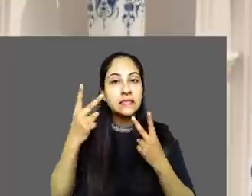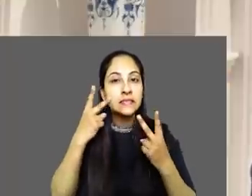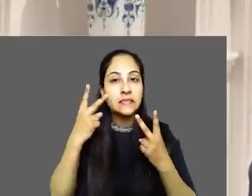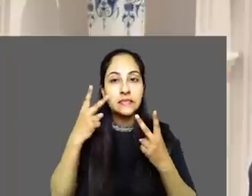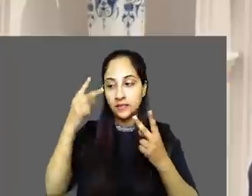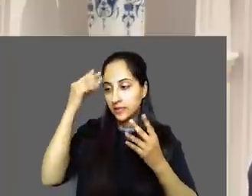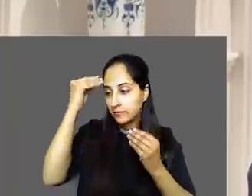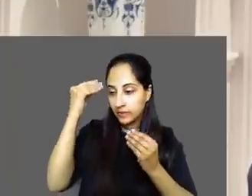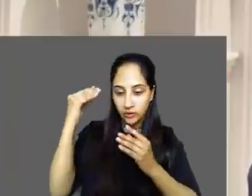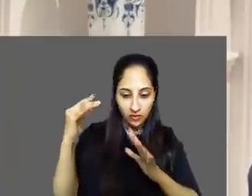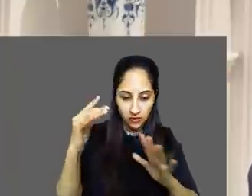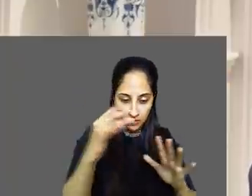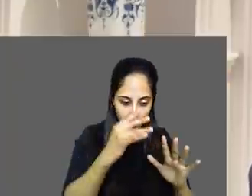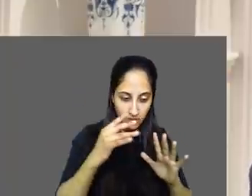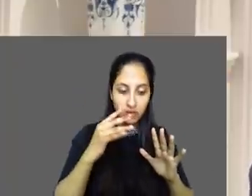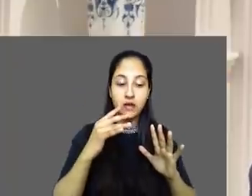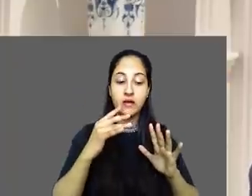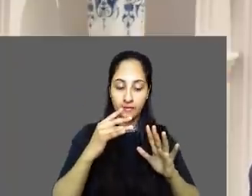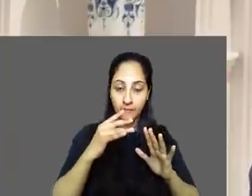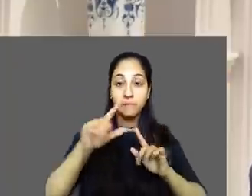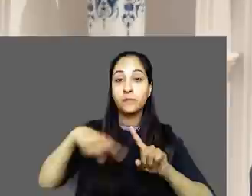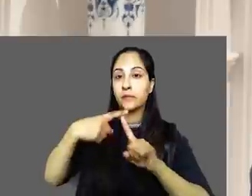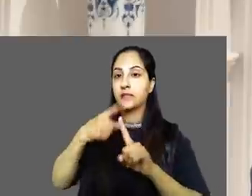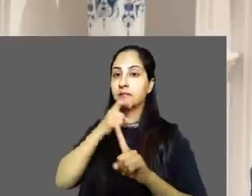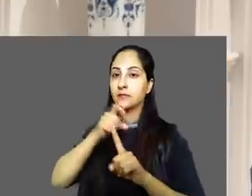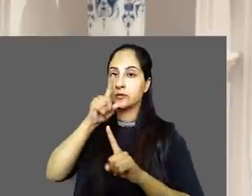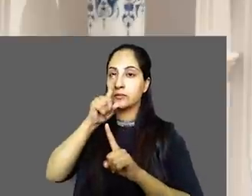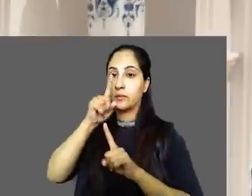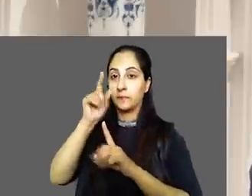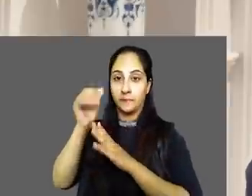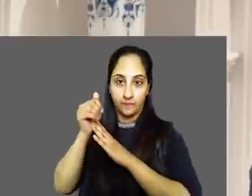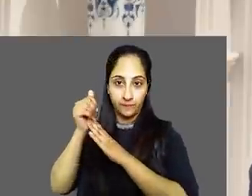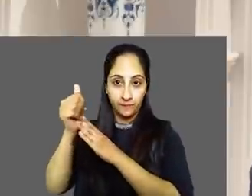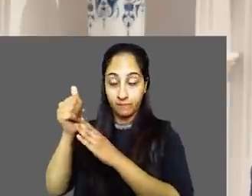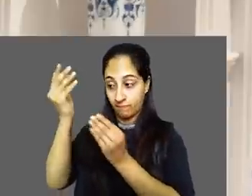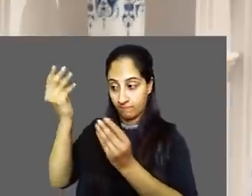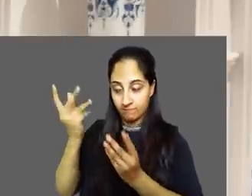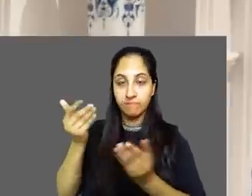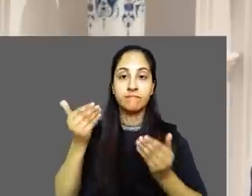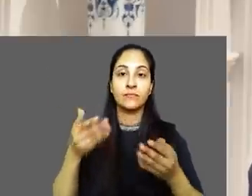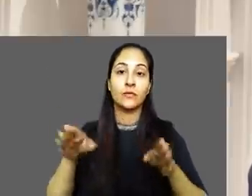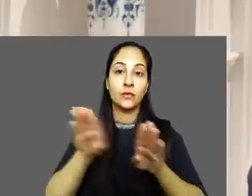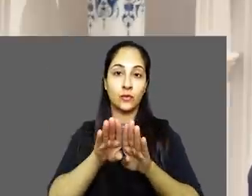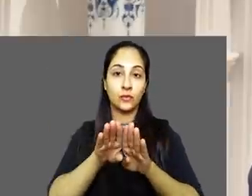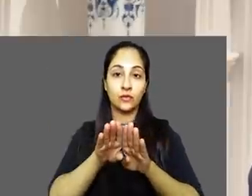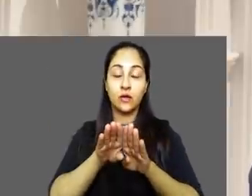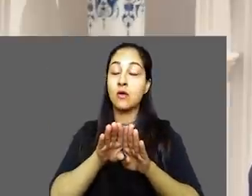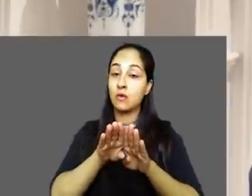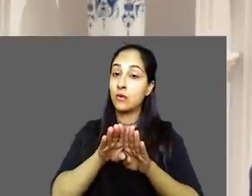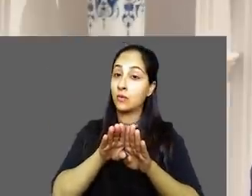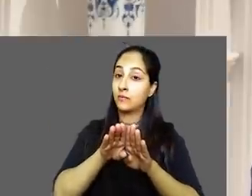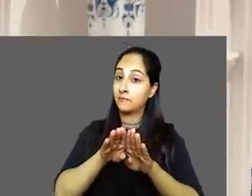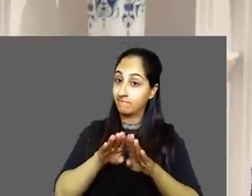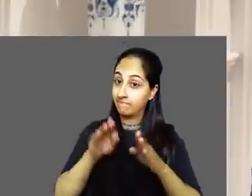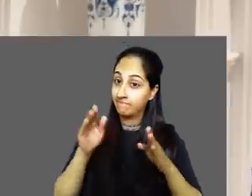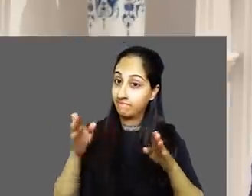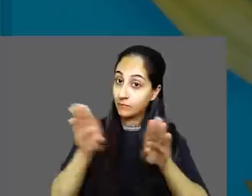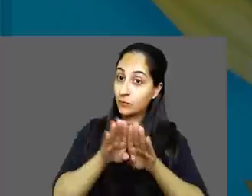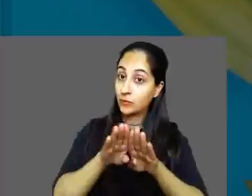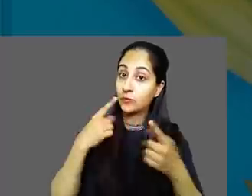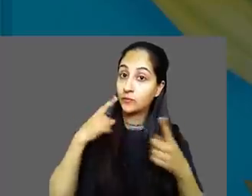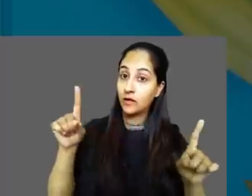decision. I will never forget. It was a very tough period for us as leadership. It was an even tougher period for the